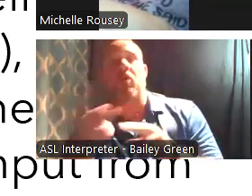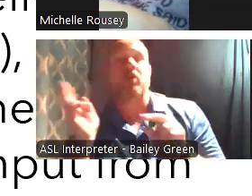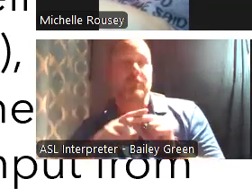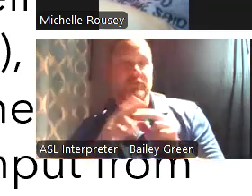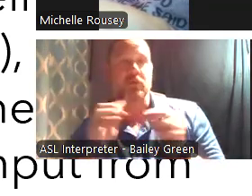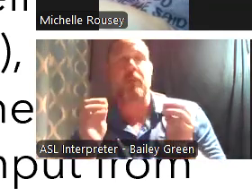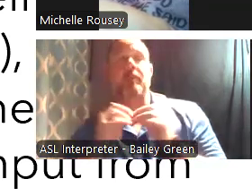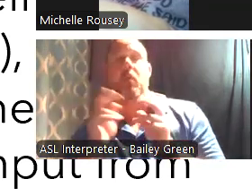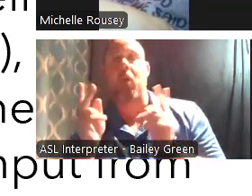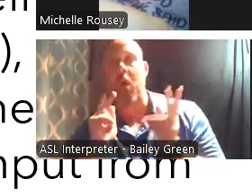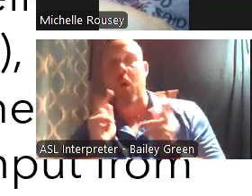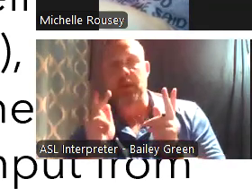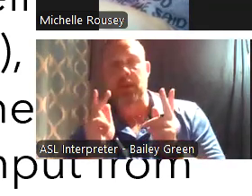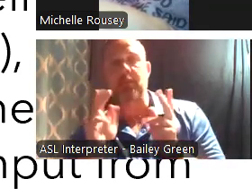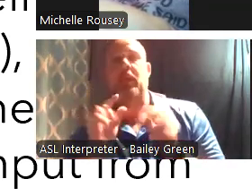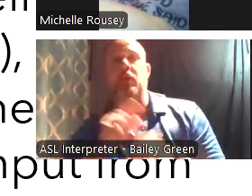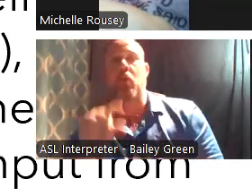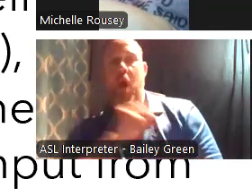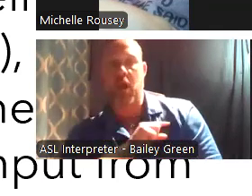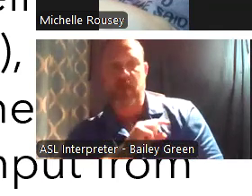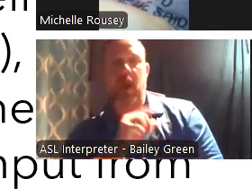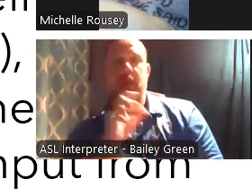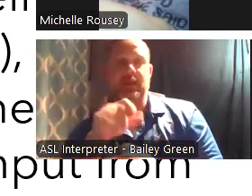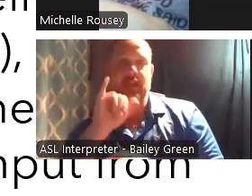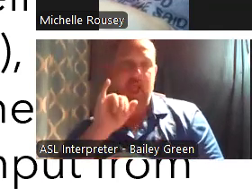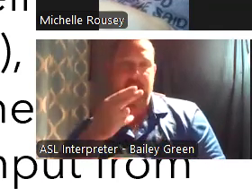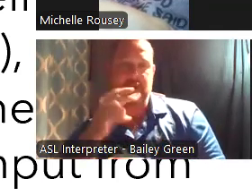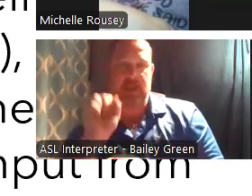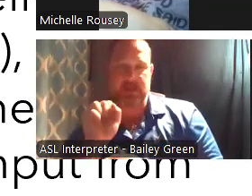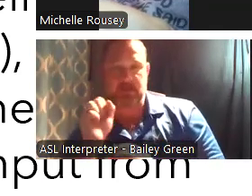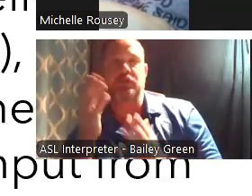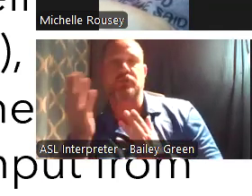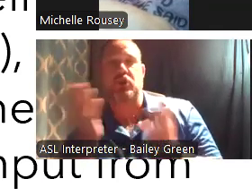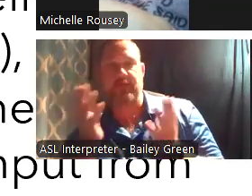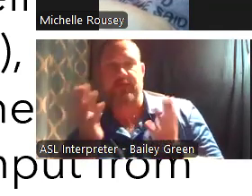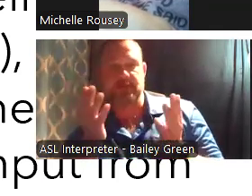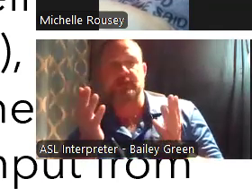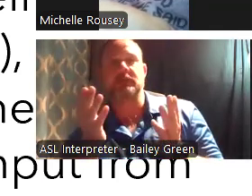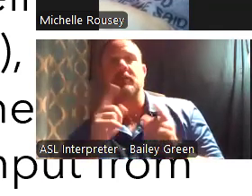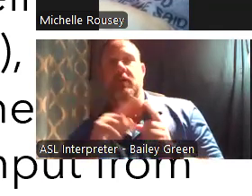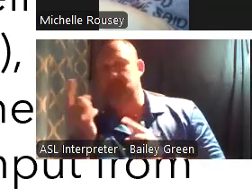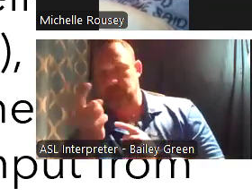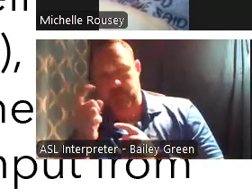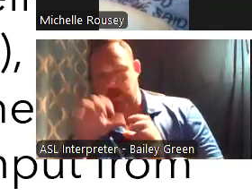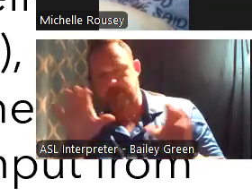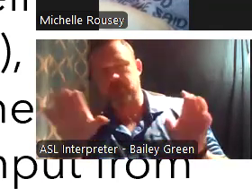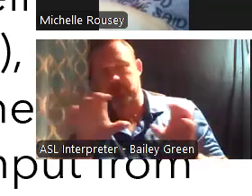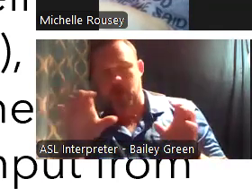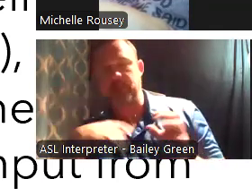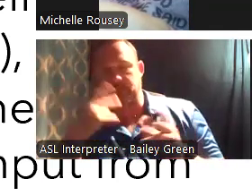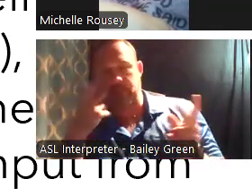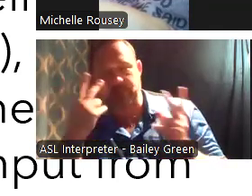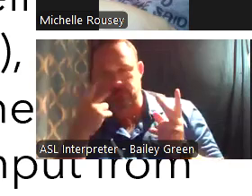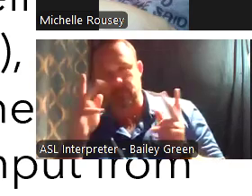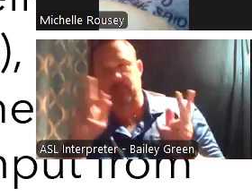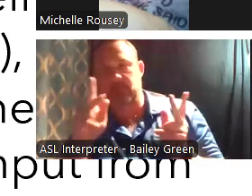people can qualify for needed IHS services. But something needs to be done because I see people, I live